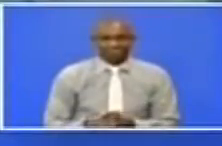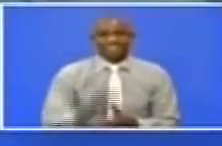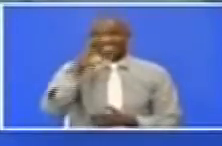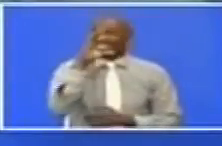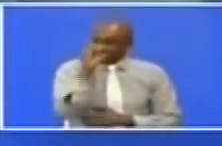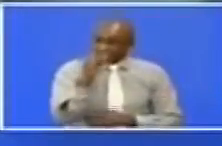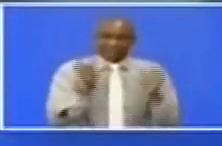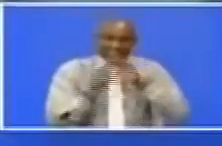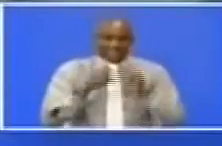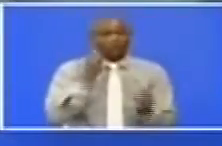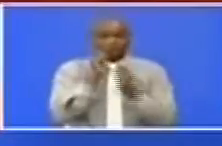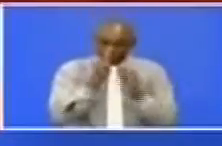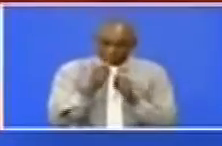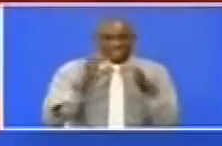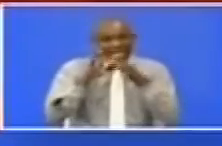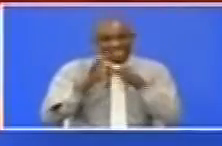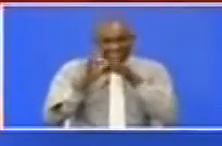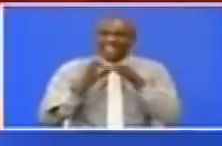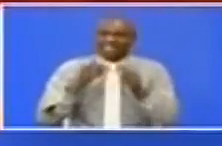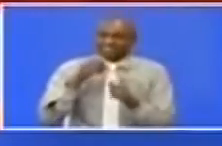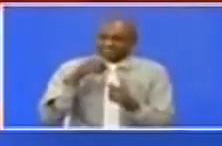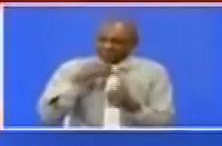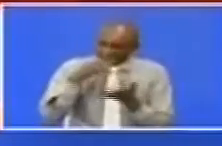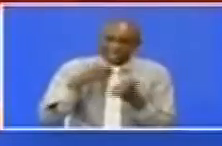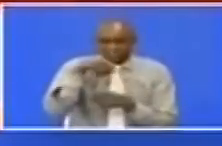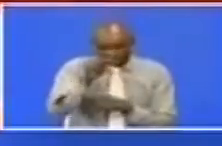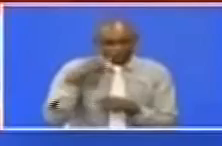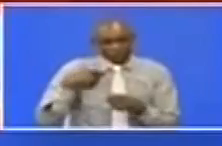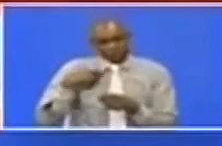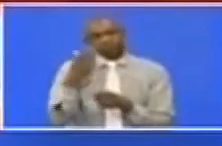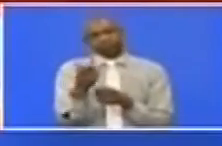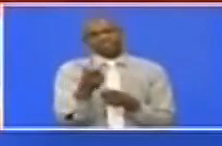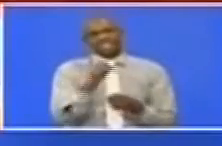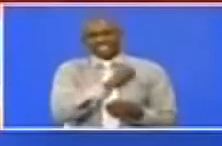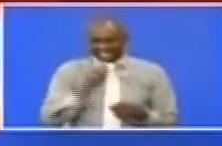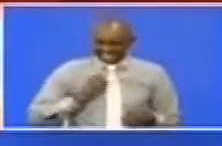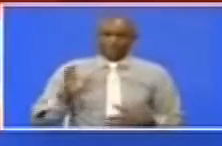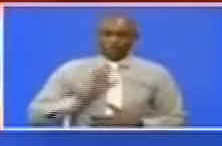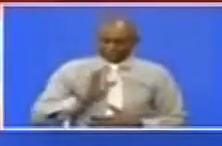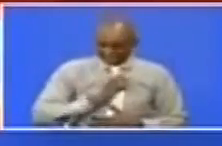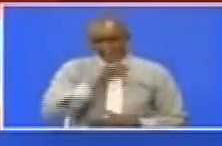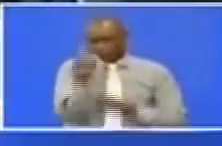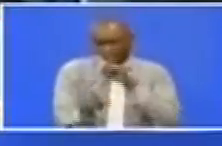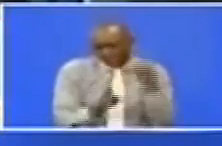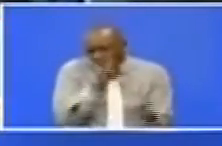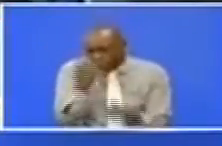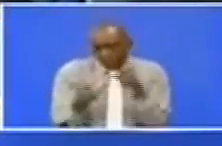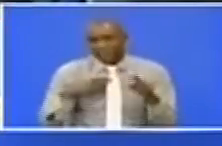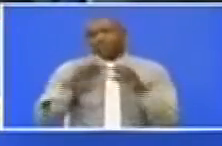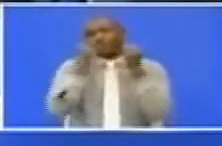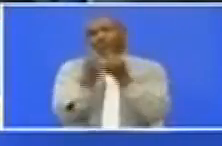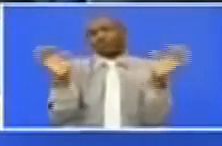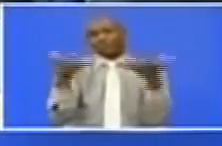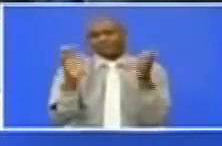Cabinet Secretary for Sports, Culture and Arts, Dr. Hassan Wario, was put on the spot by the Senate Standing Committee on Labour Social Welfare